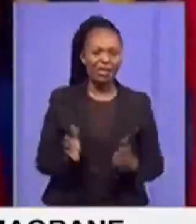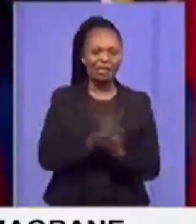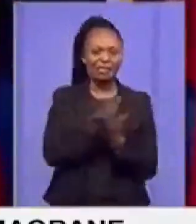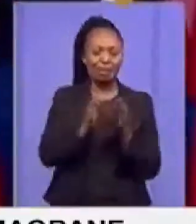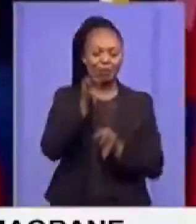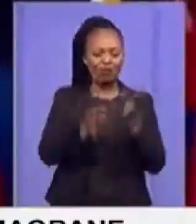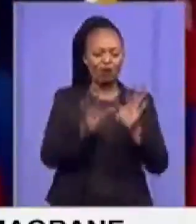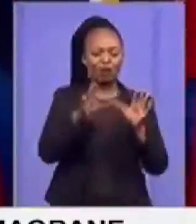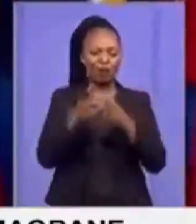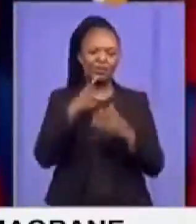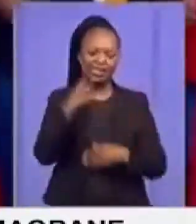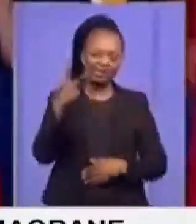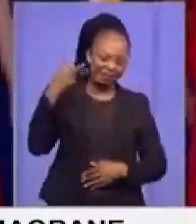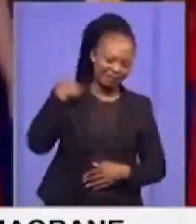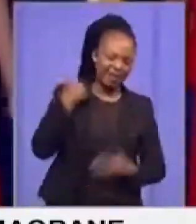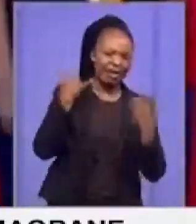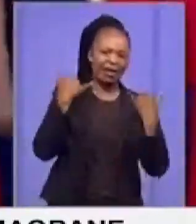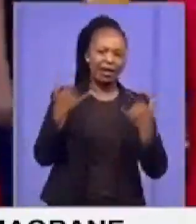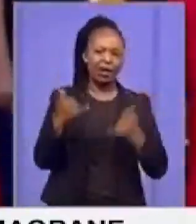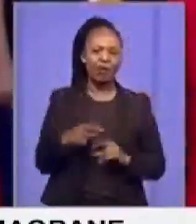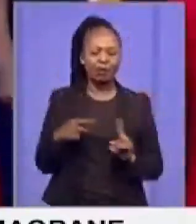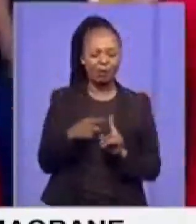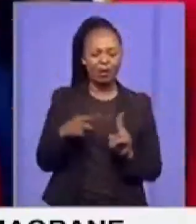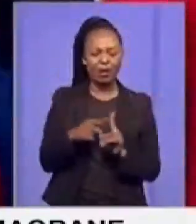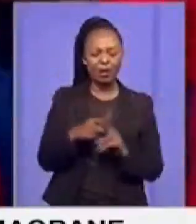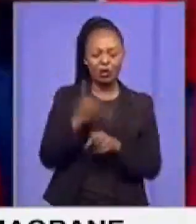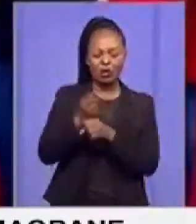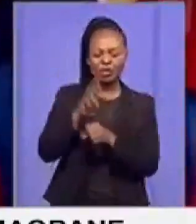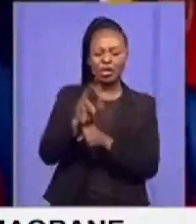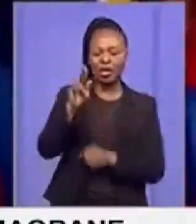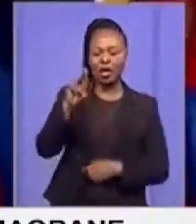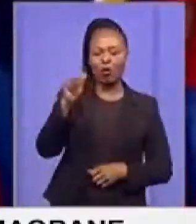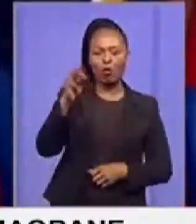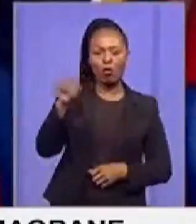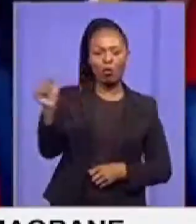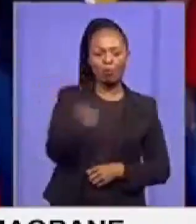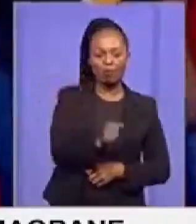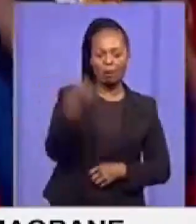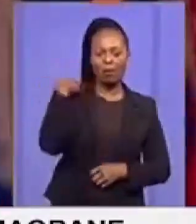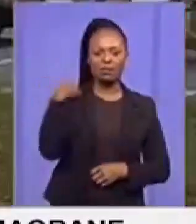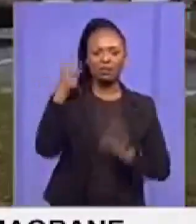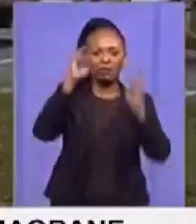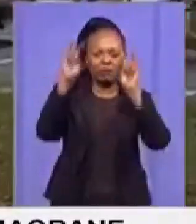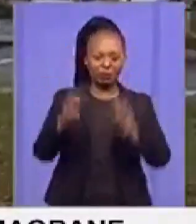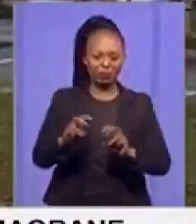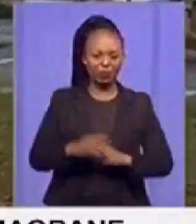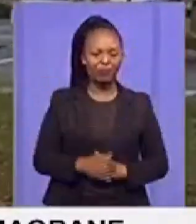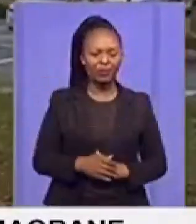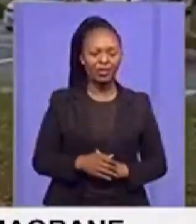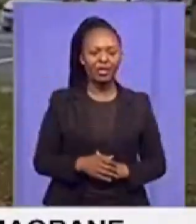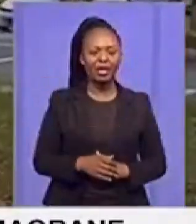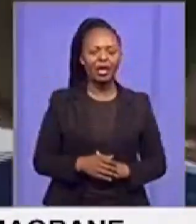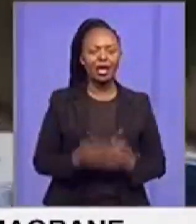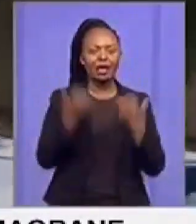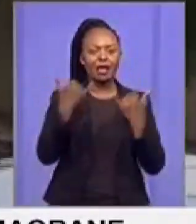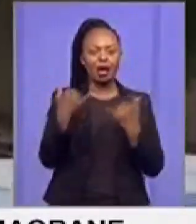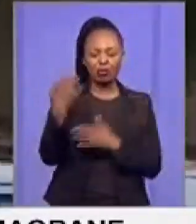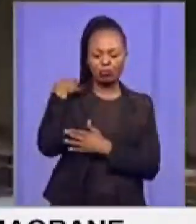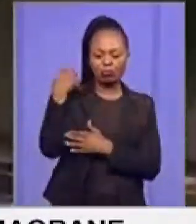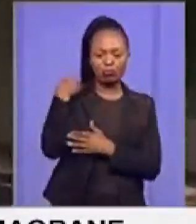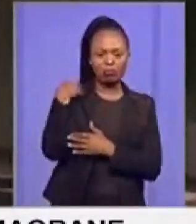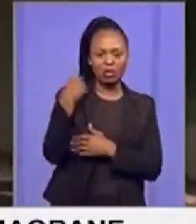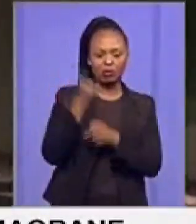e phoqahetse ka ho kgethwa ha ngaka Kgosientso Ramokgopa ho ba letona la tsa motlakase. Ngaka Ramokgopa o